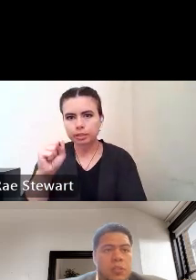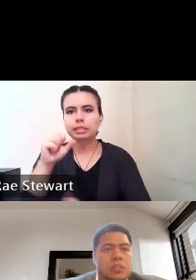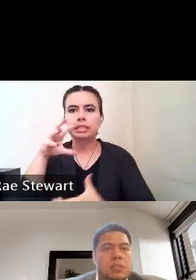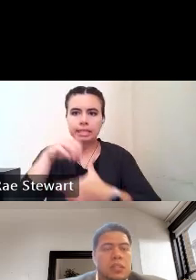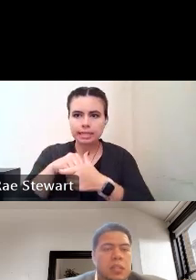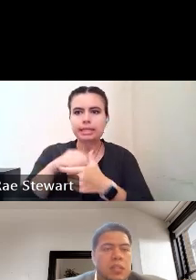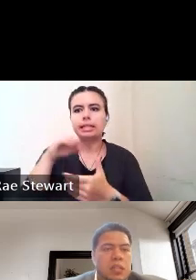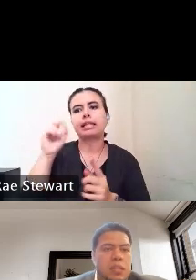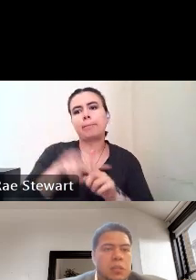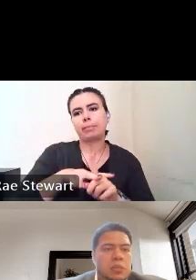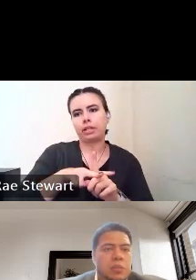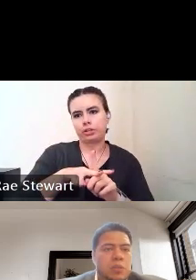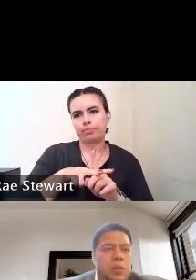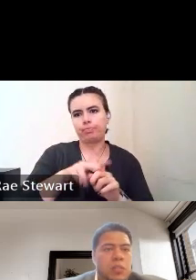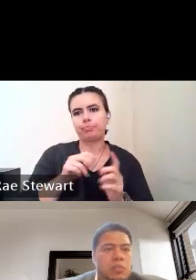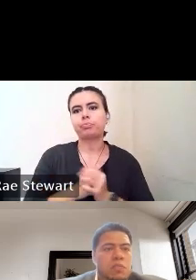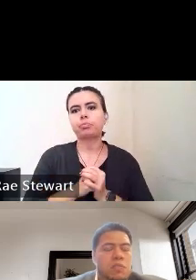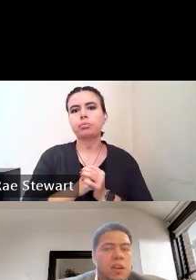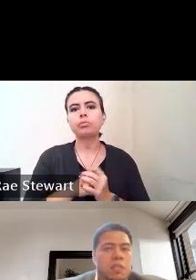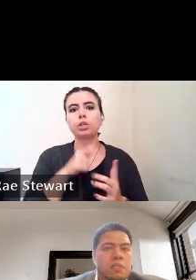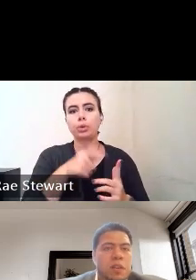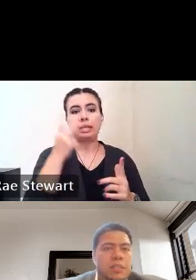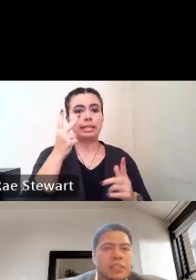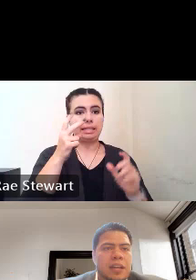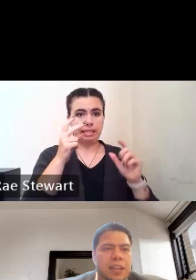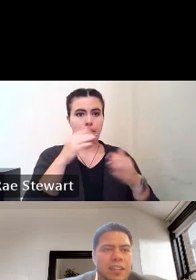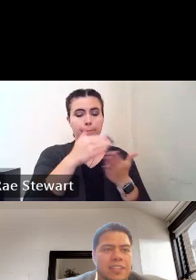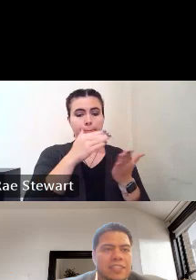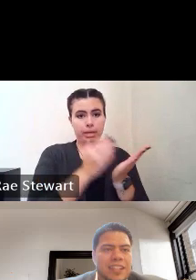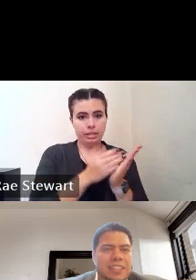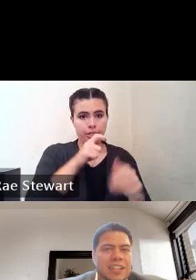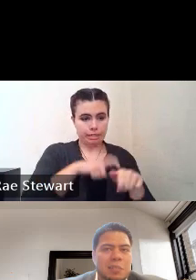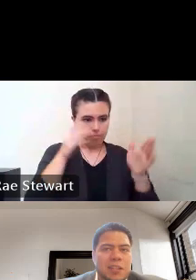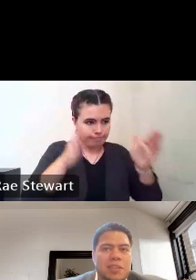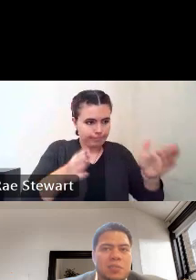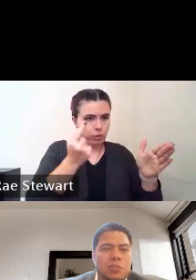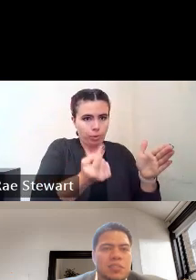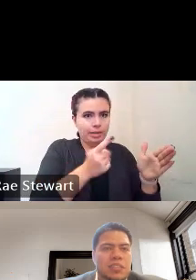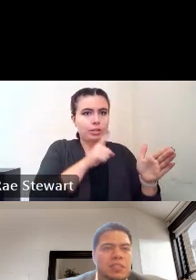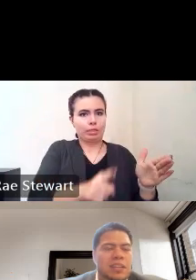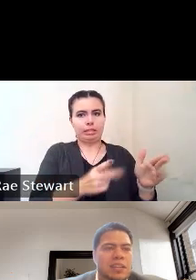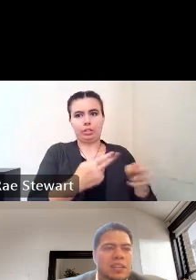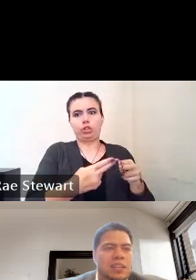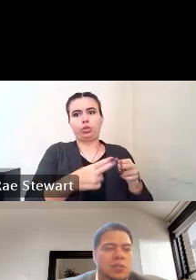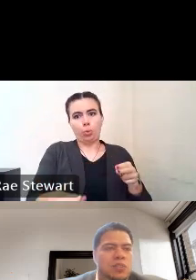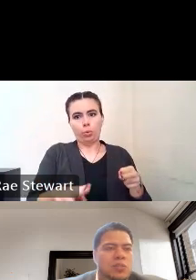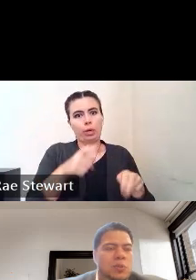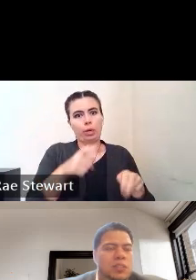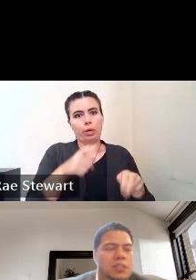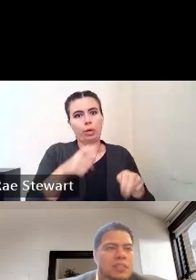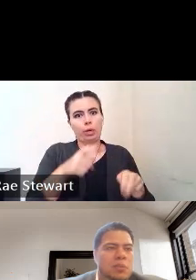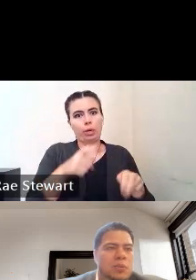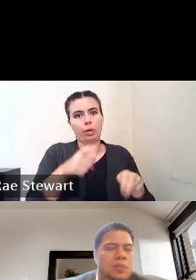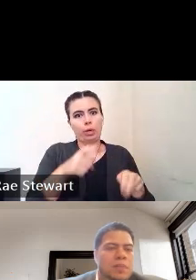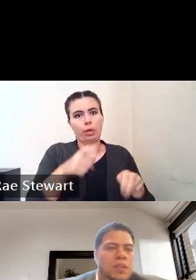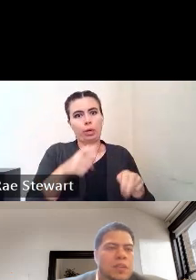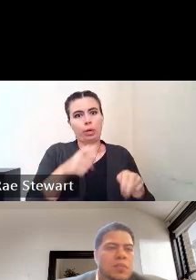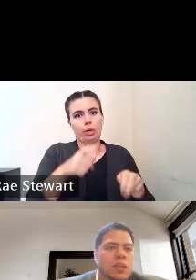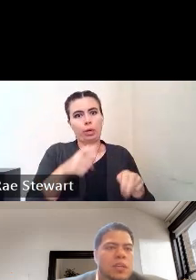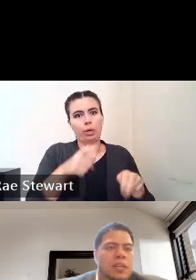And you can see that budget period 1 is a very, very tight timeline. We received a notice of award in